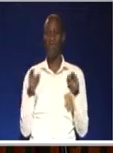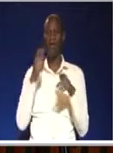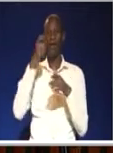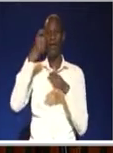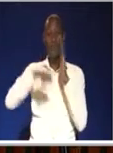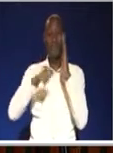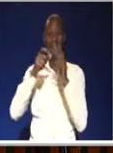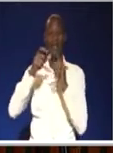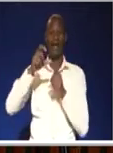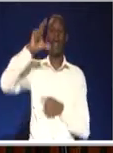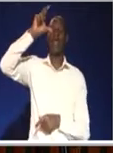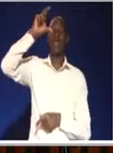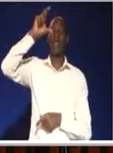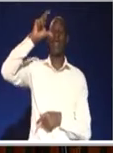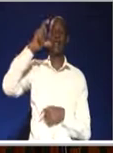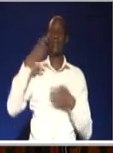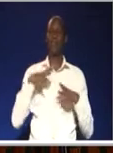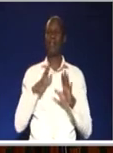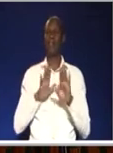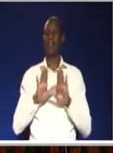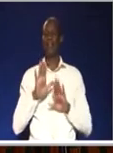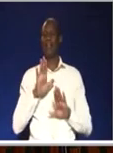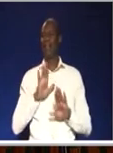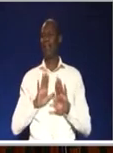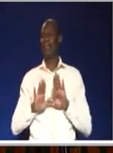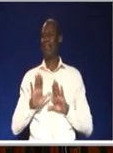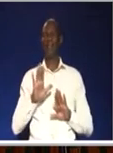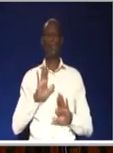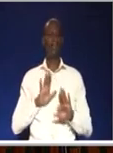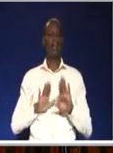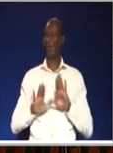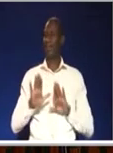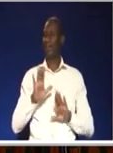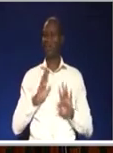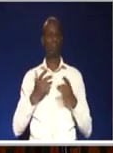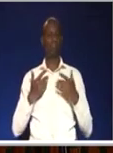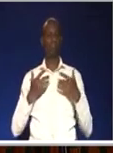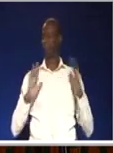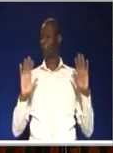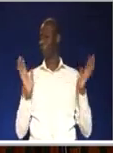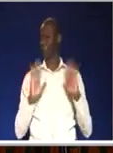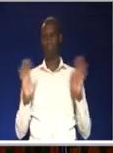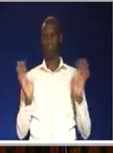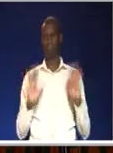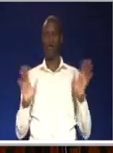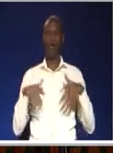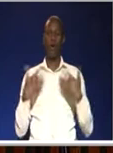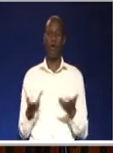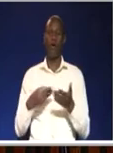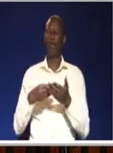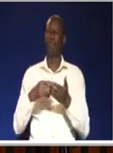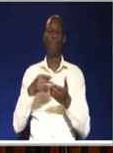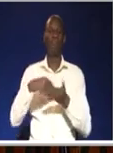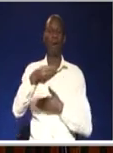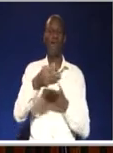are high, consumers will tend to shy off or fail to